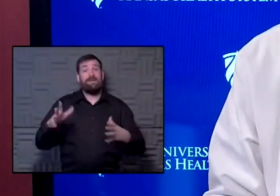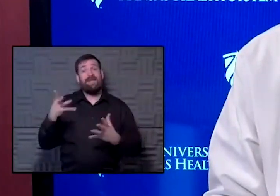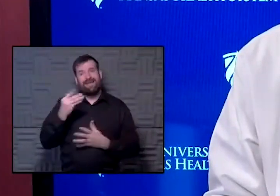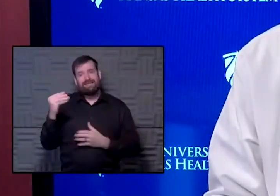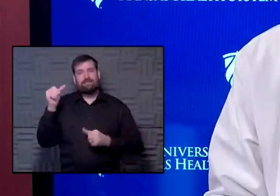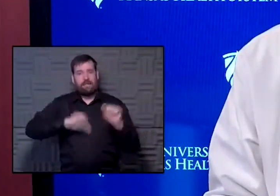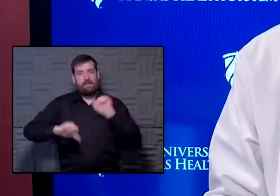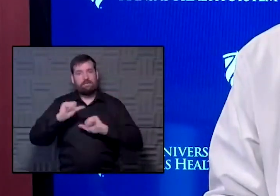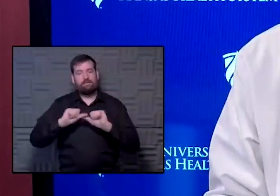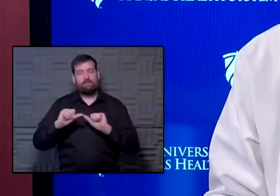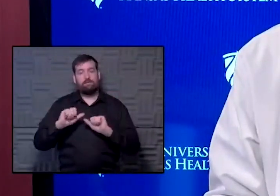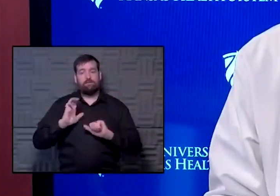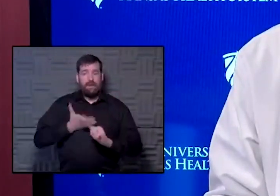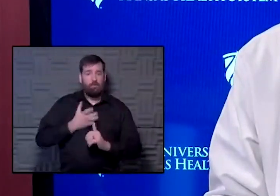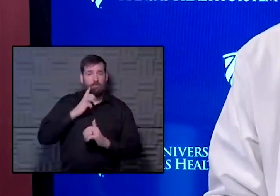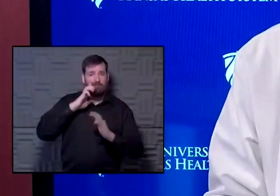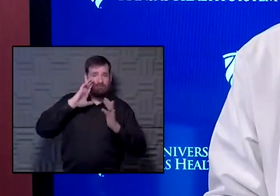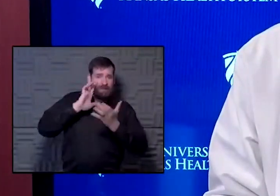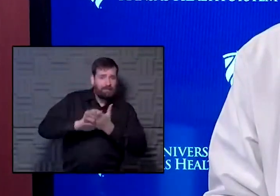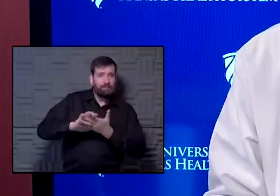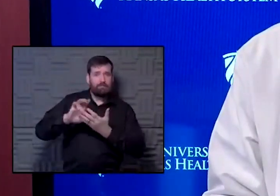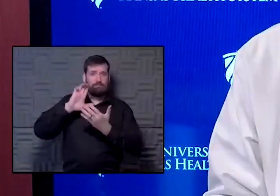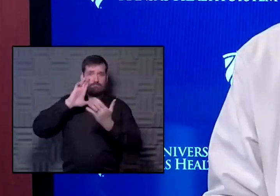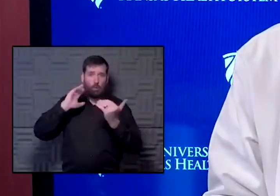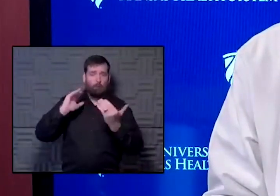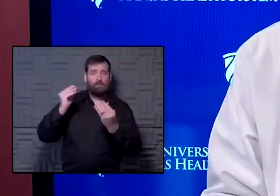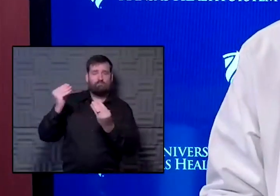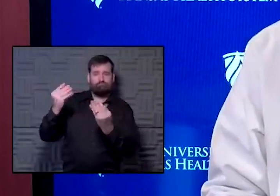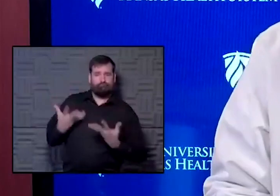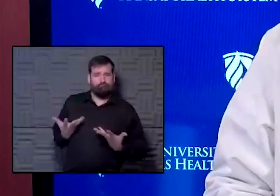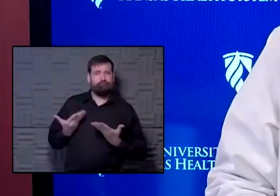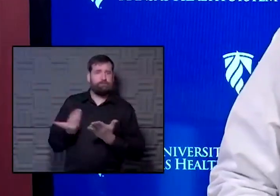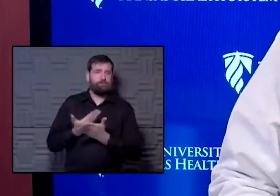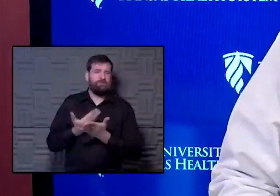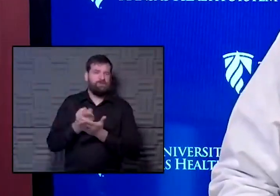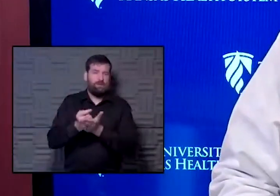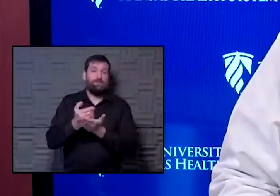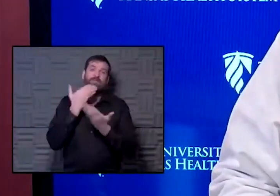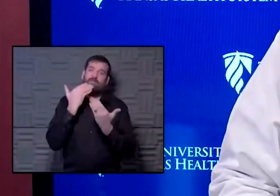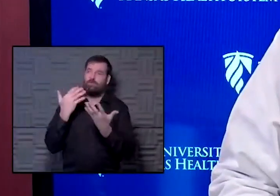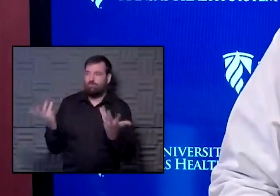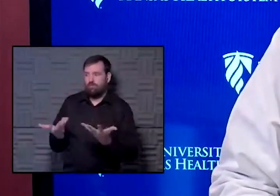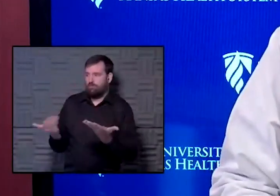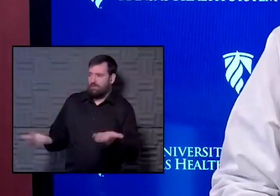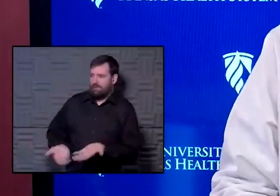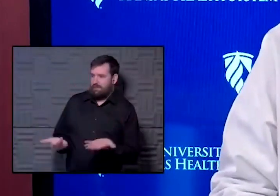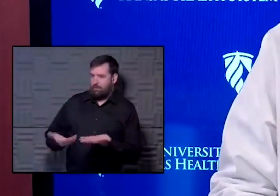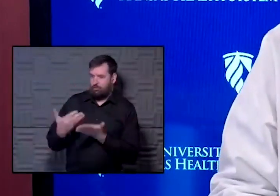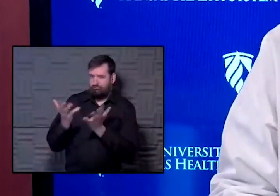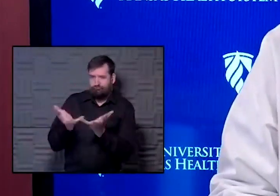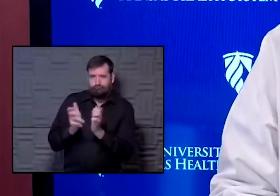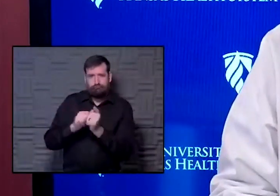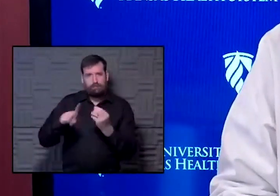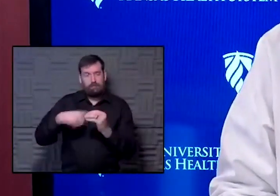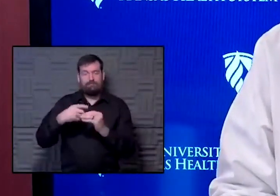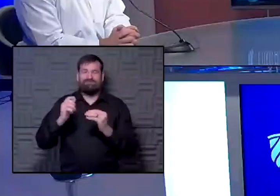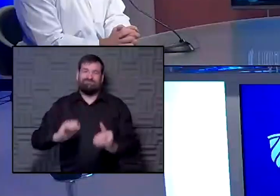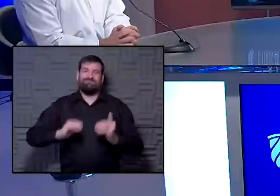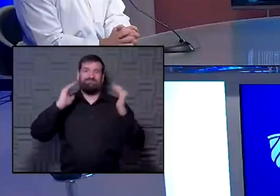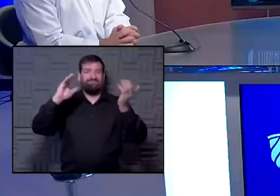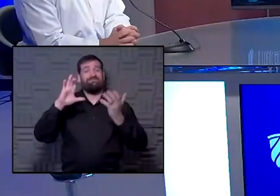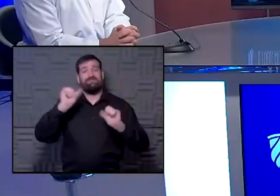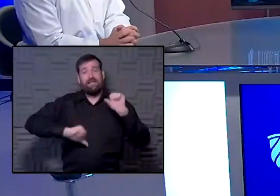which rewards our faith and hope by bringing us new therapy. We're so happy you were here today. Thank you for helping to be here and talking about and advancing the